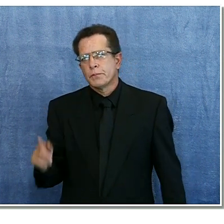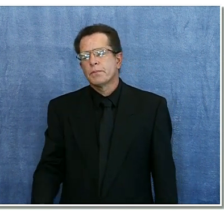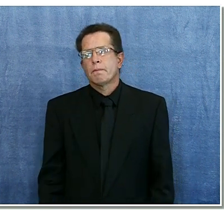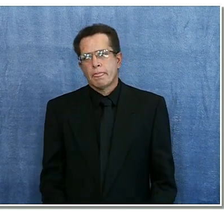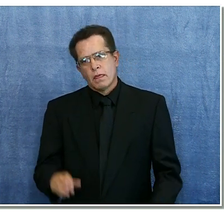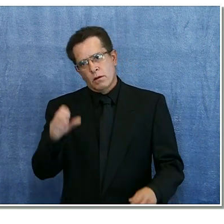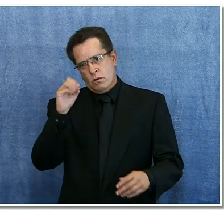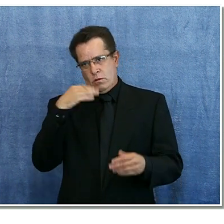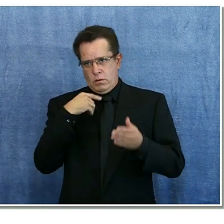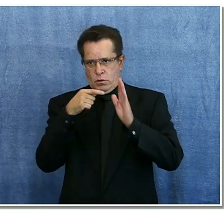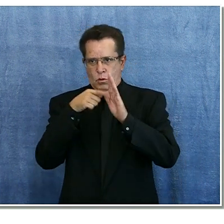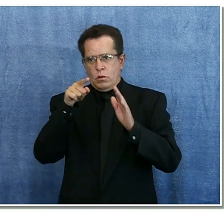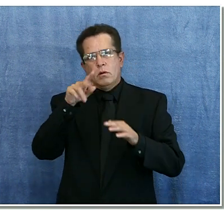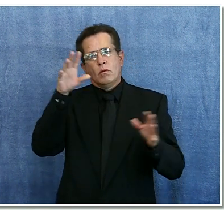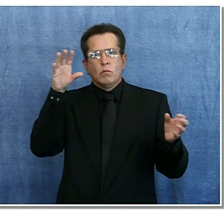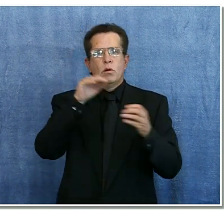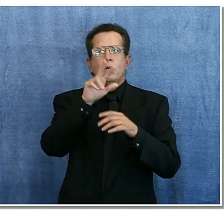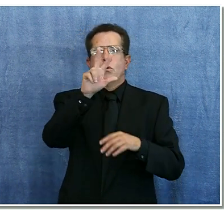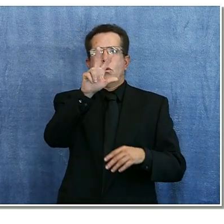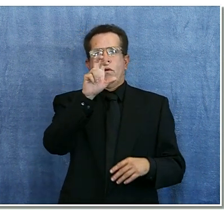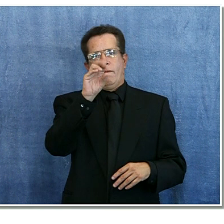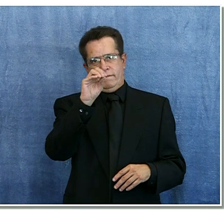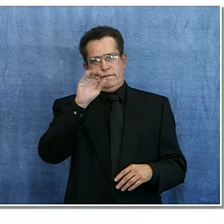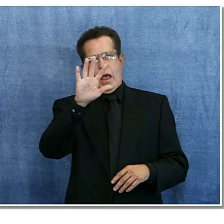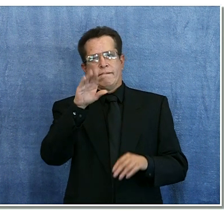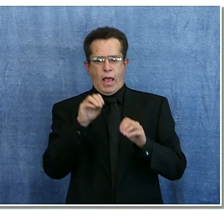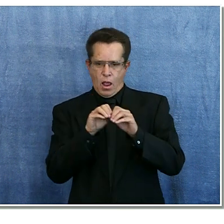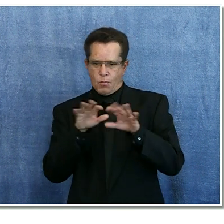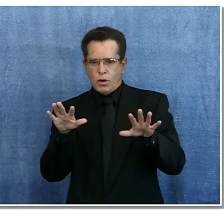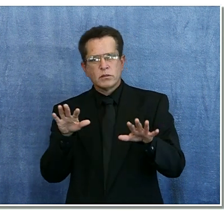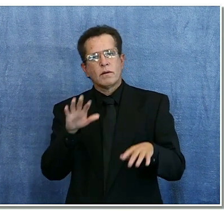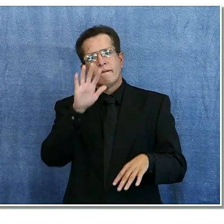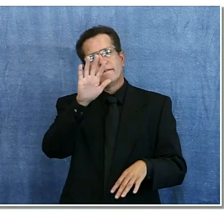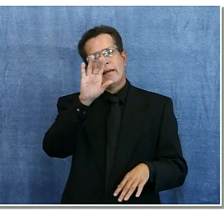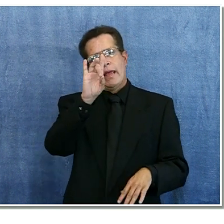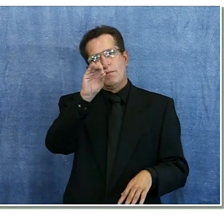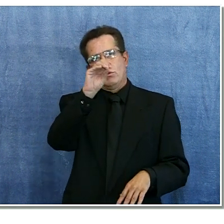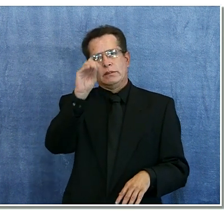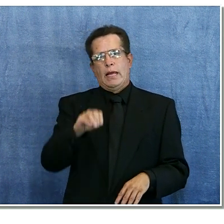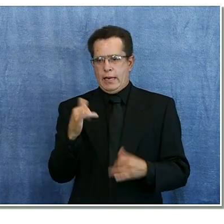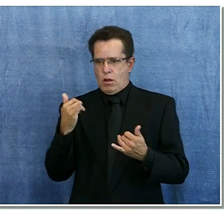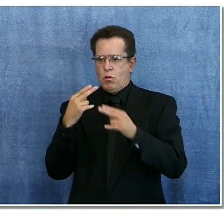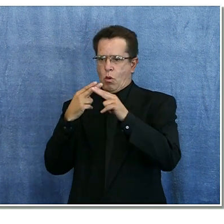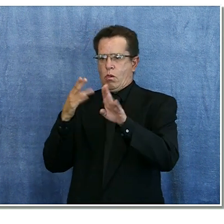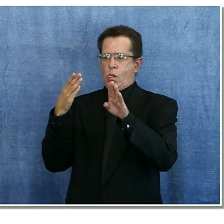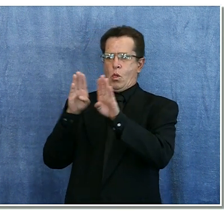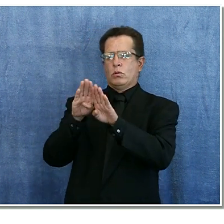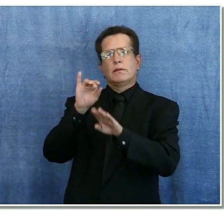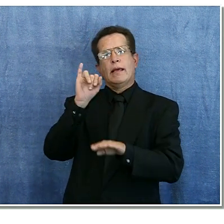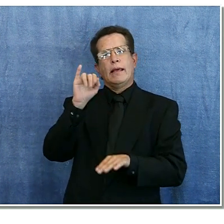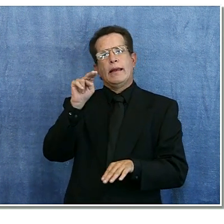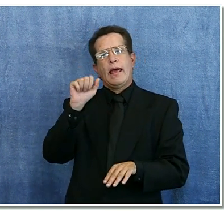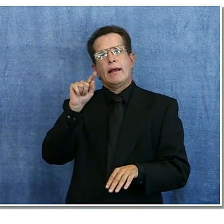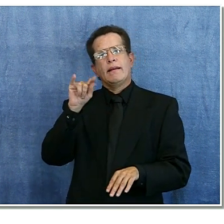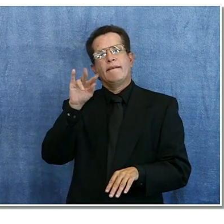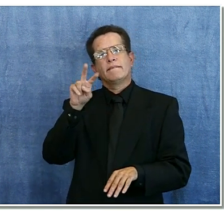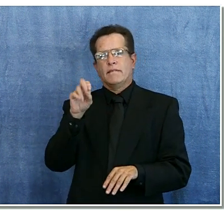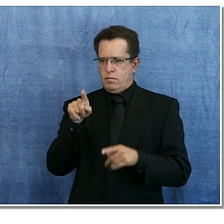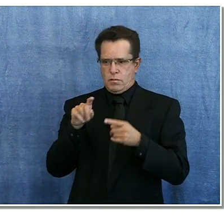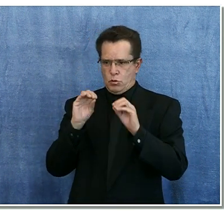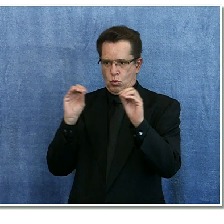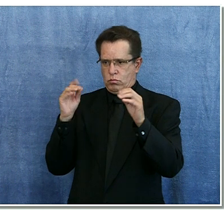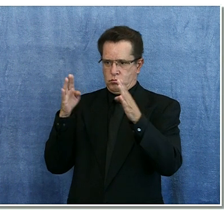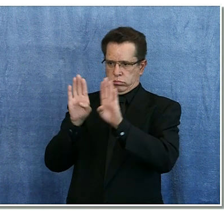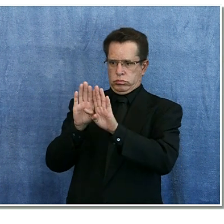So of the 305 outbreaks, 178, or 58%, are now closed or inactive, meaning that there have been no